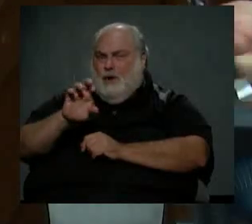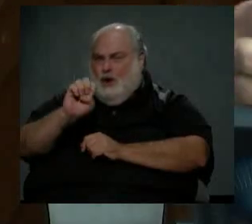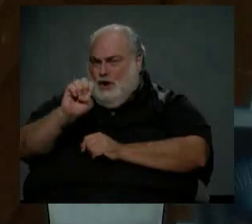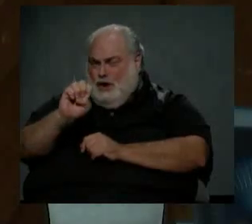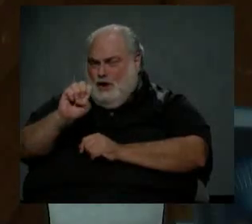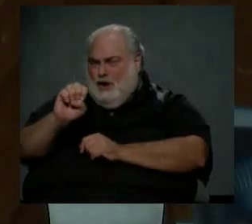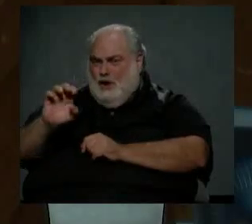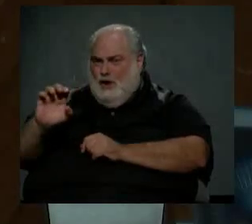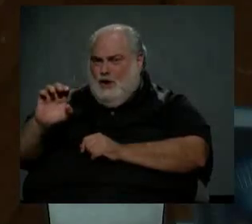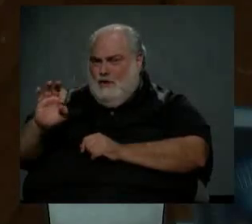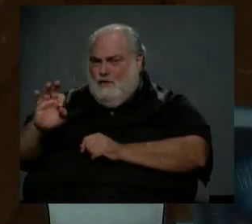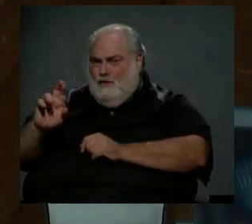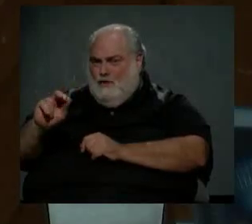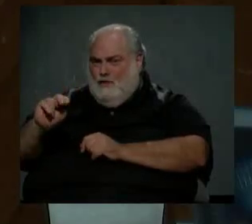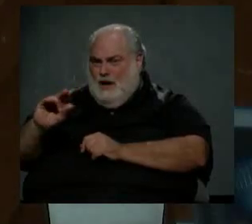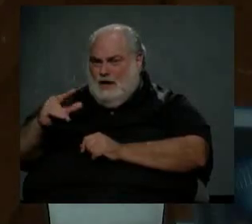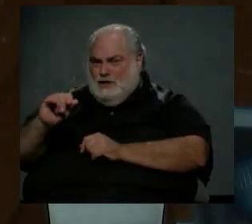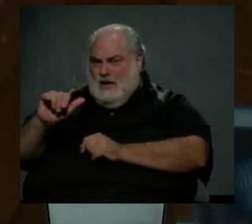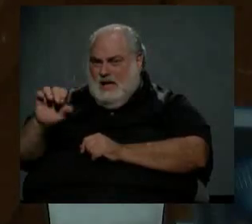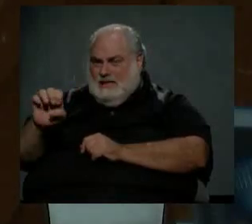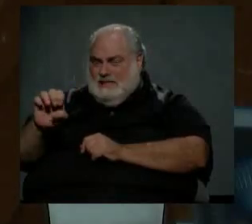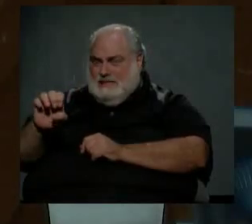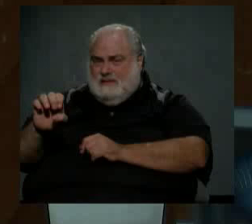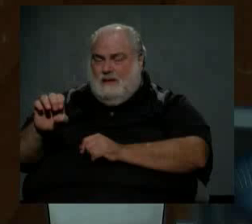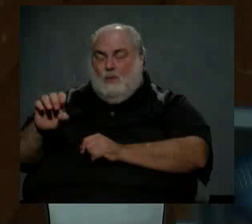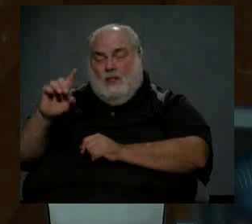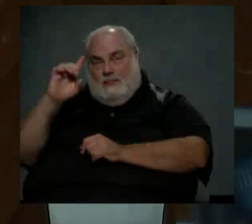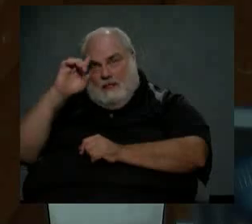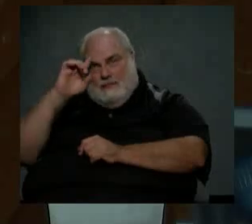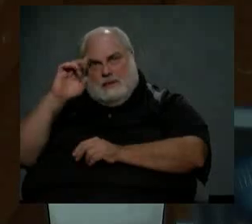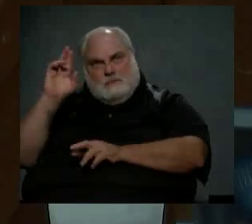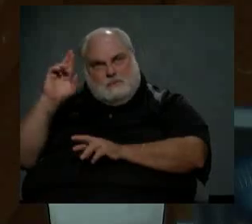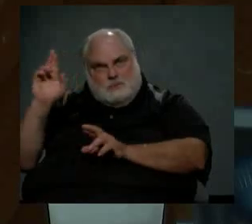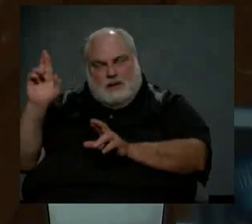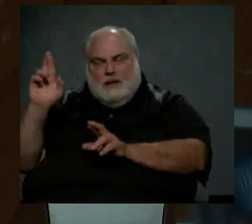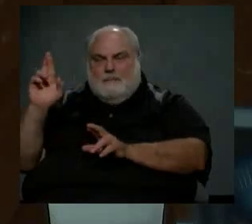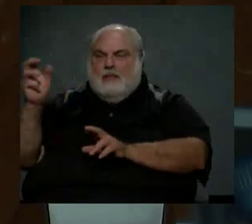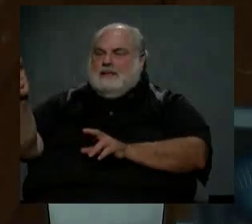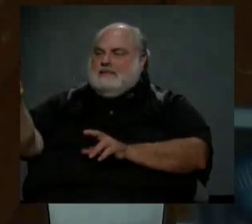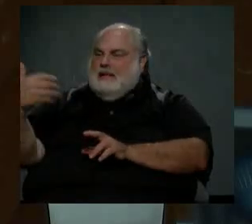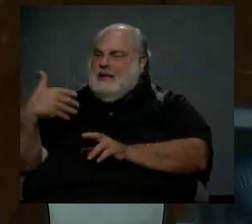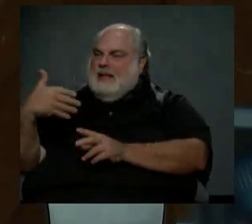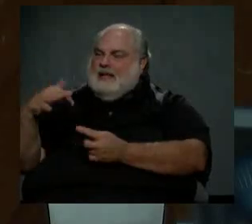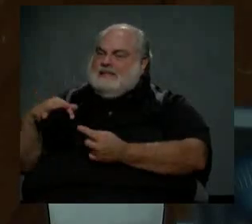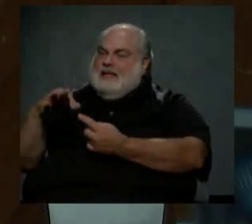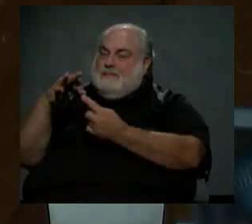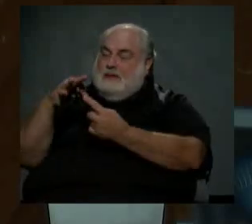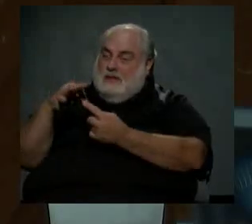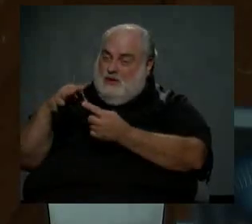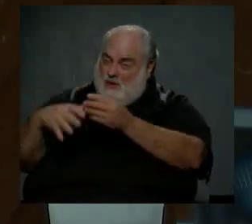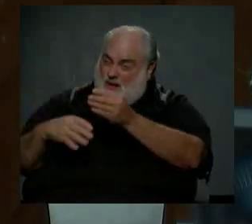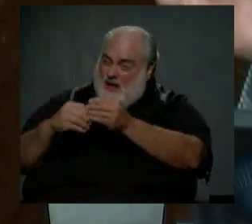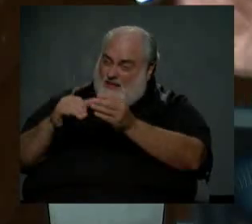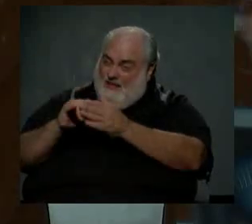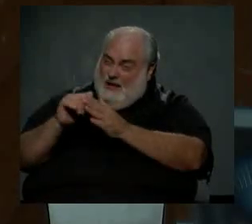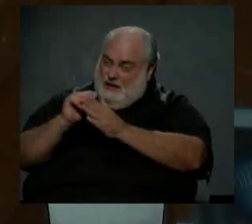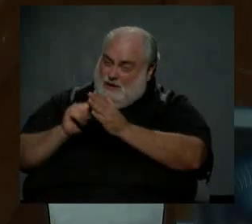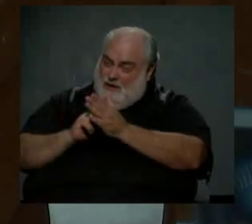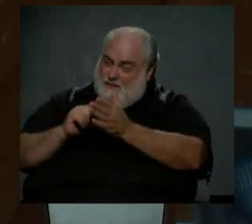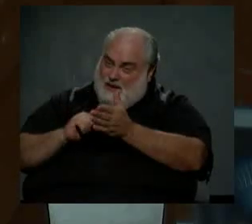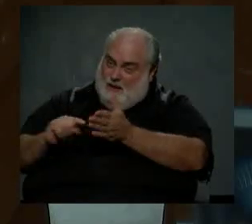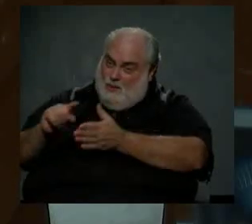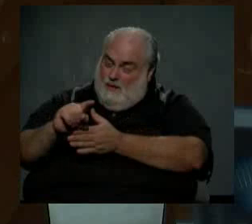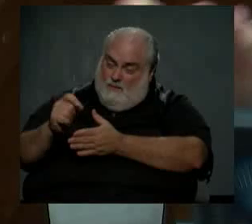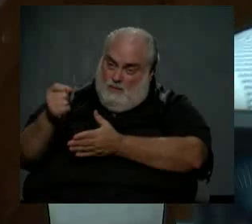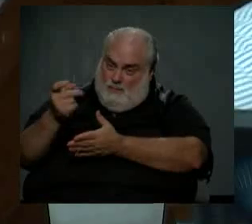thinking we were just about to get it in. They've sent in the acceptance of the fiber ordinance. Can we have that on the agenda for next week to